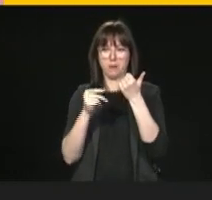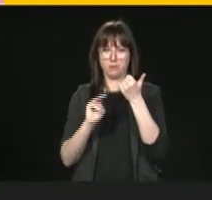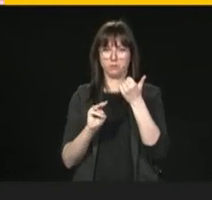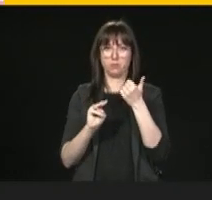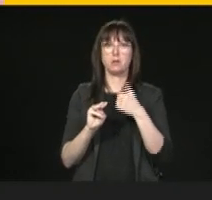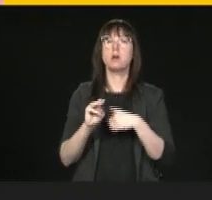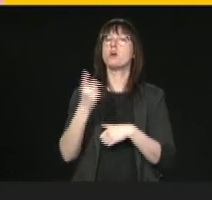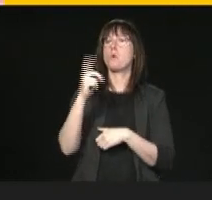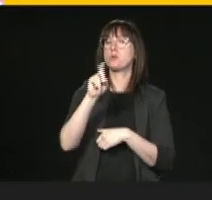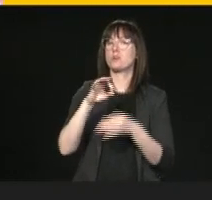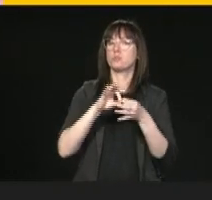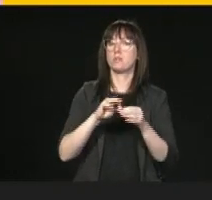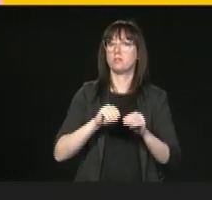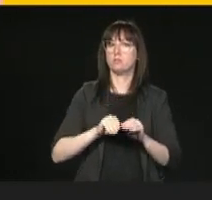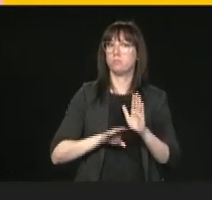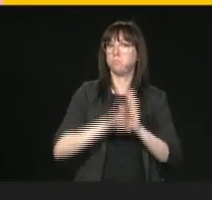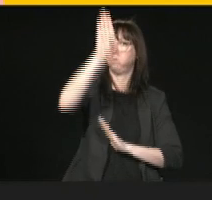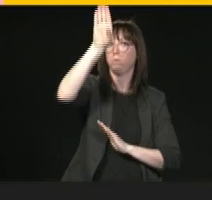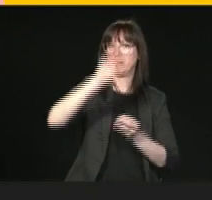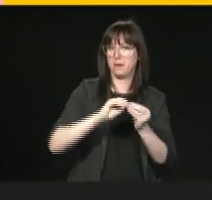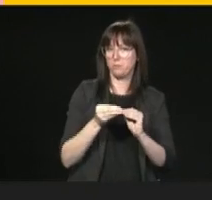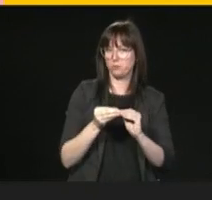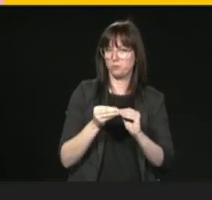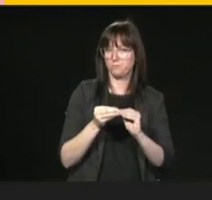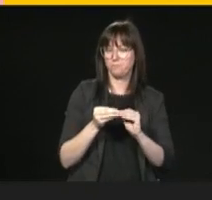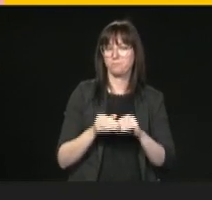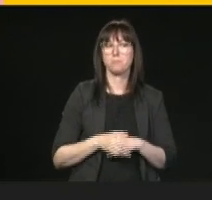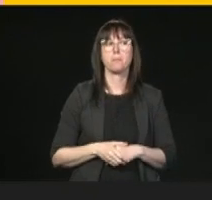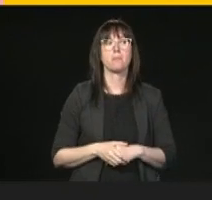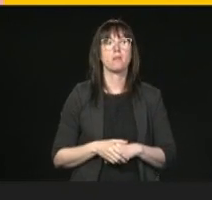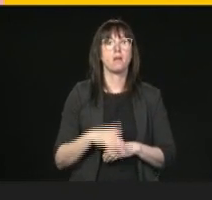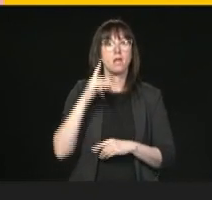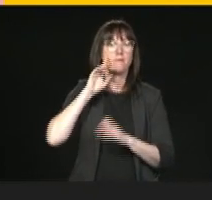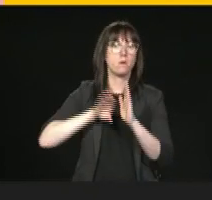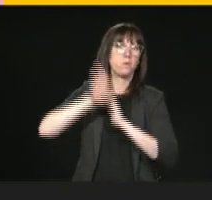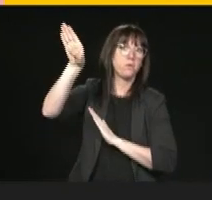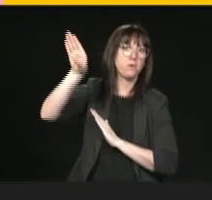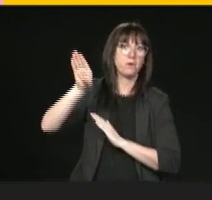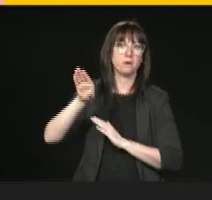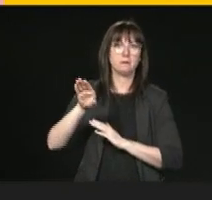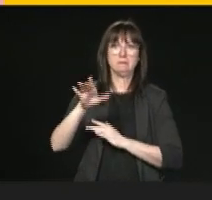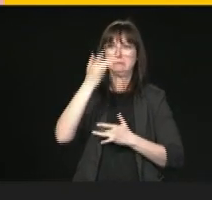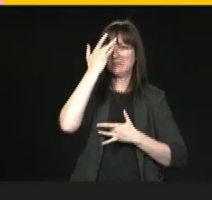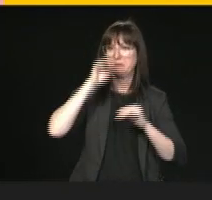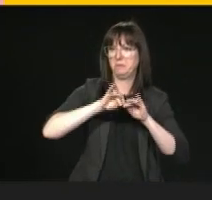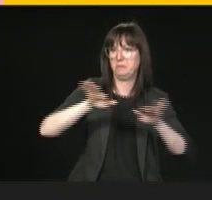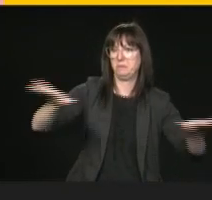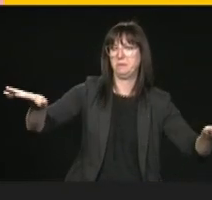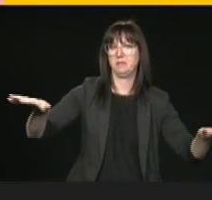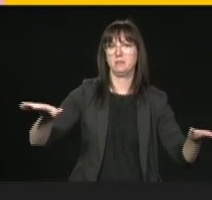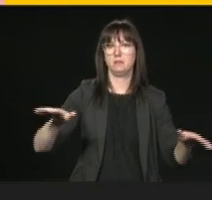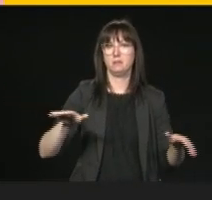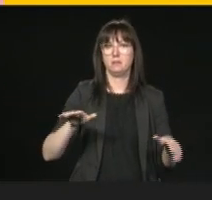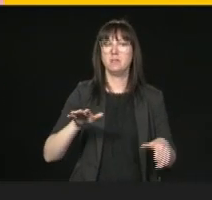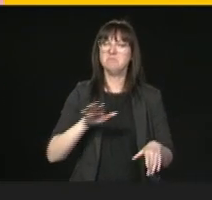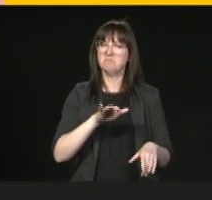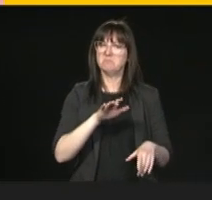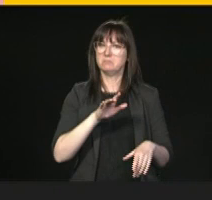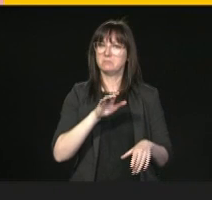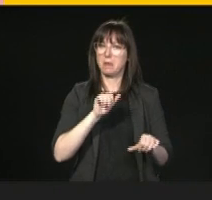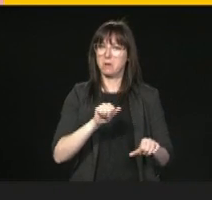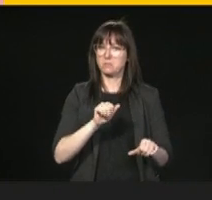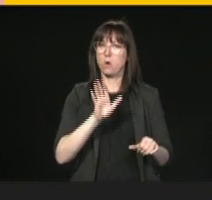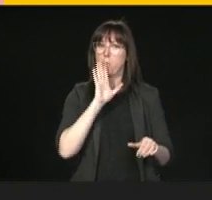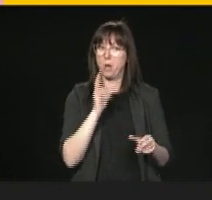know, talking about surges, talking about the reality, which is this will get worse before it gets better, can make people